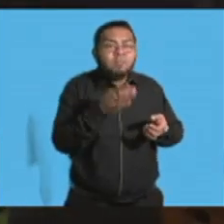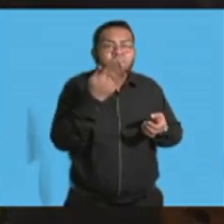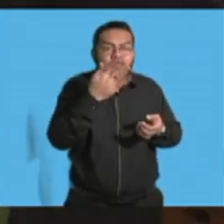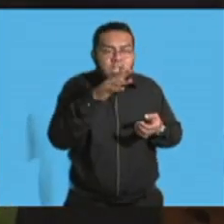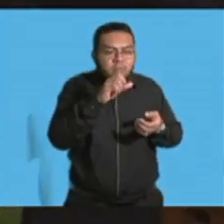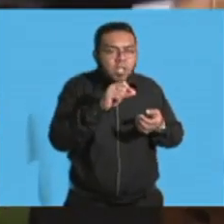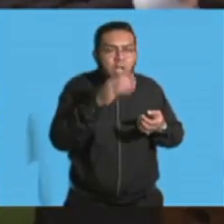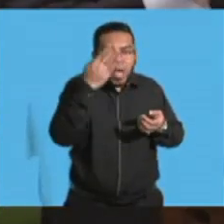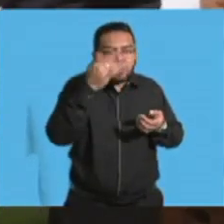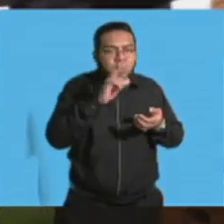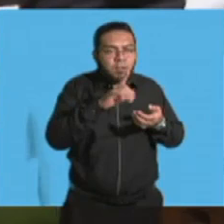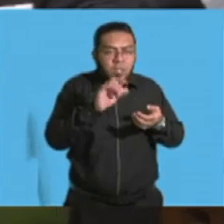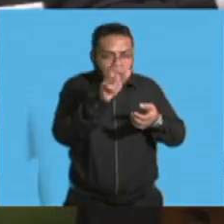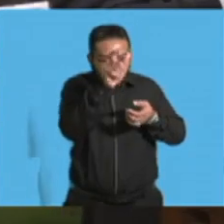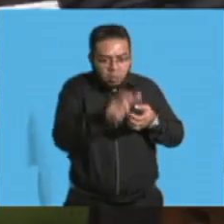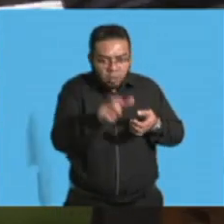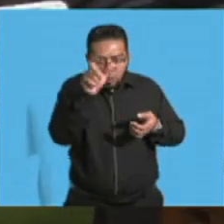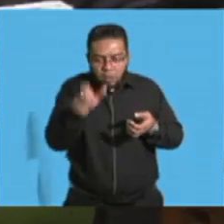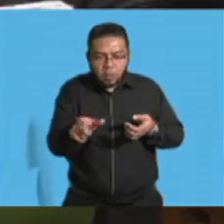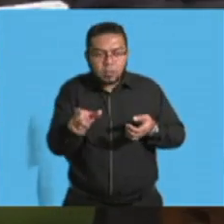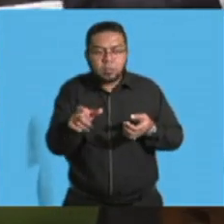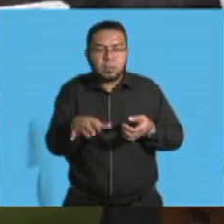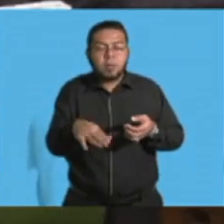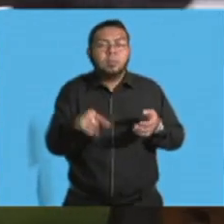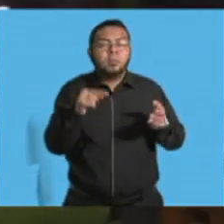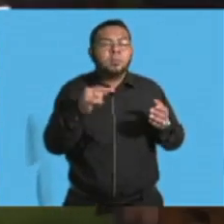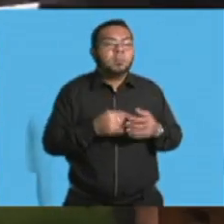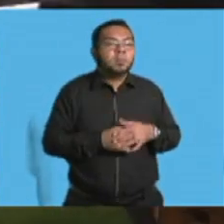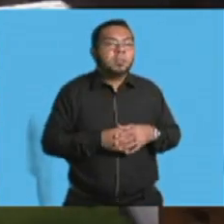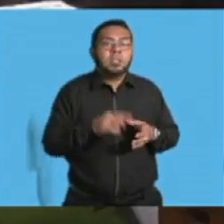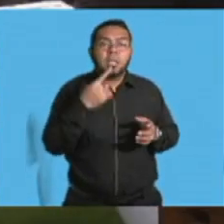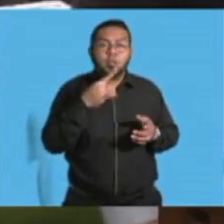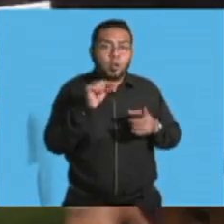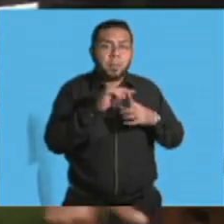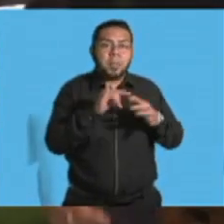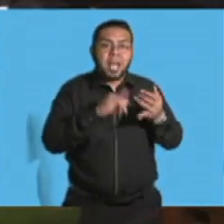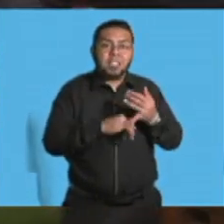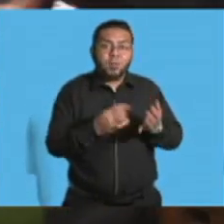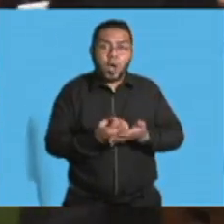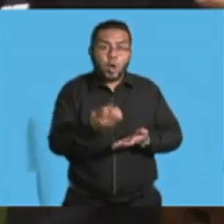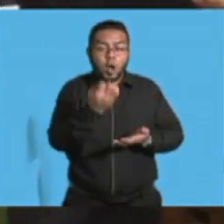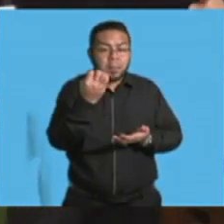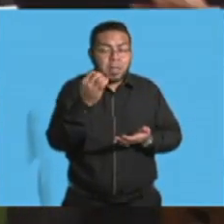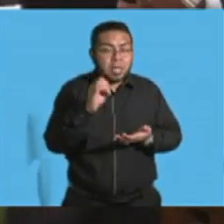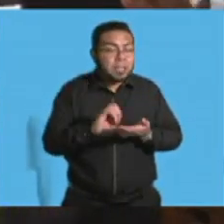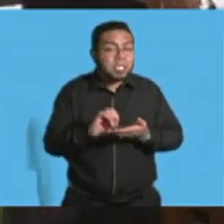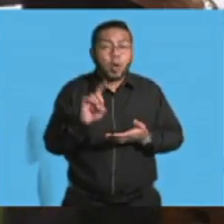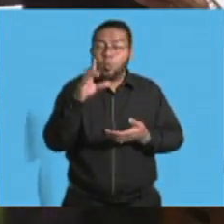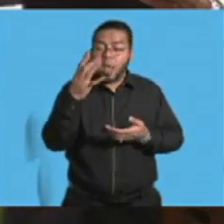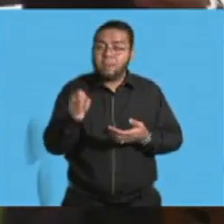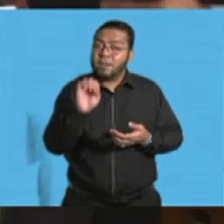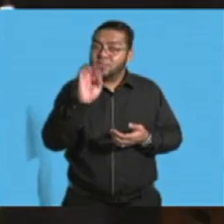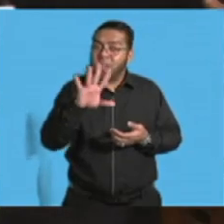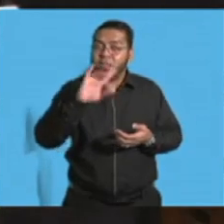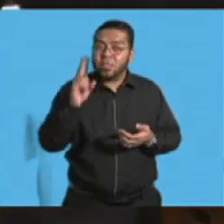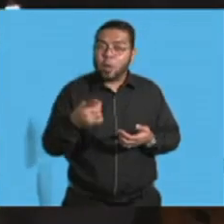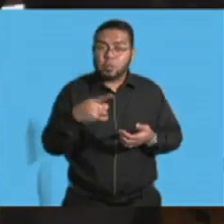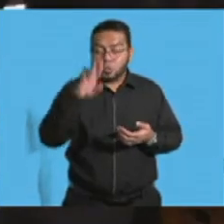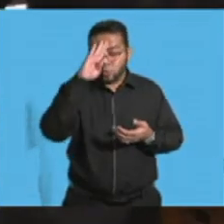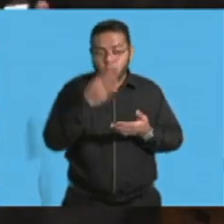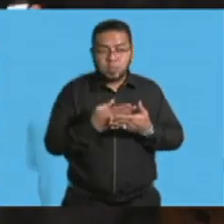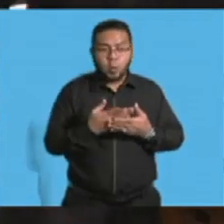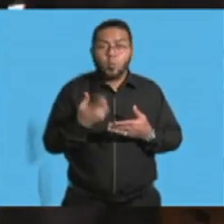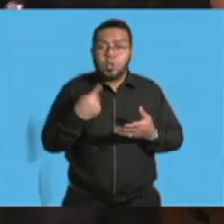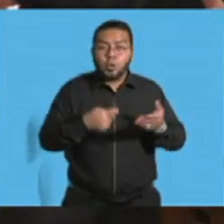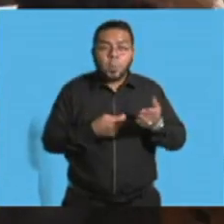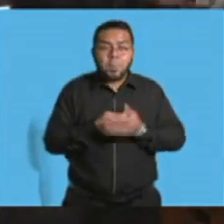Madam Speaker, is then when TSLB says to the PS for economy, we have now 5,000 students in USP, we